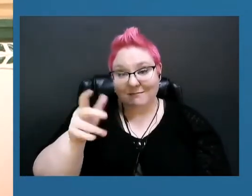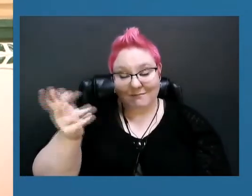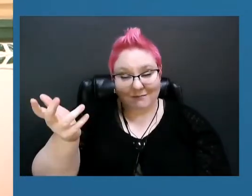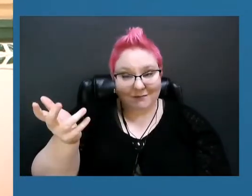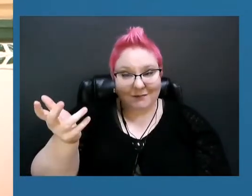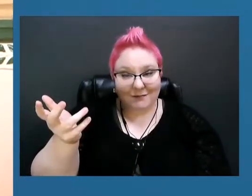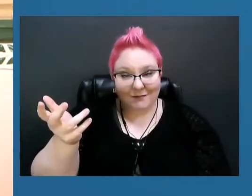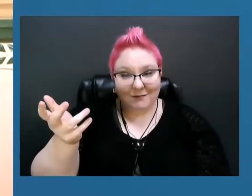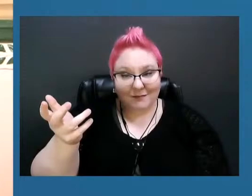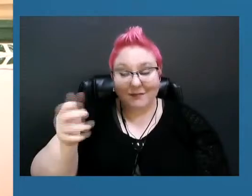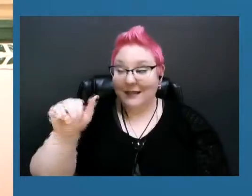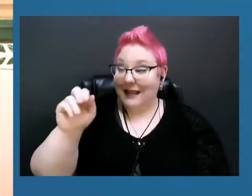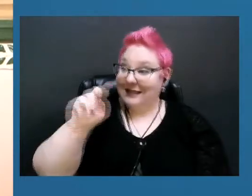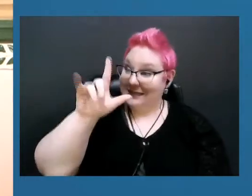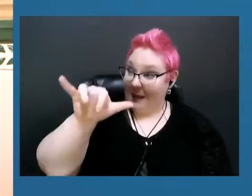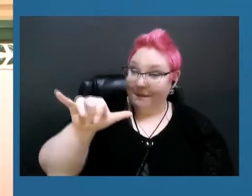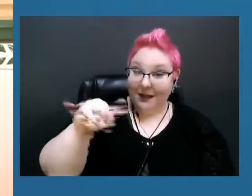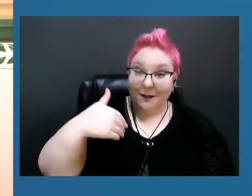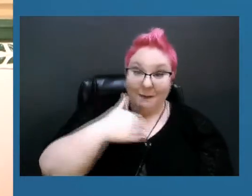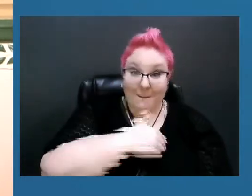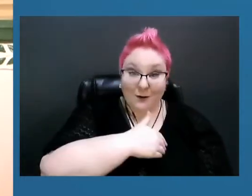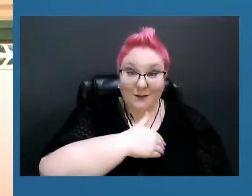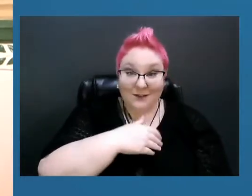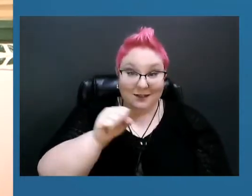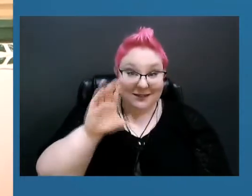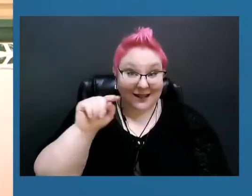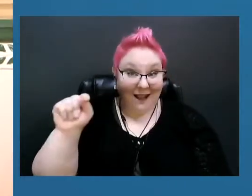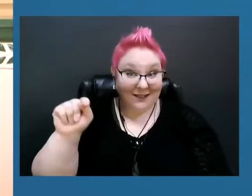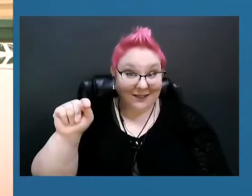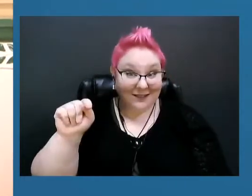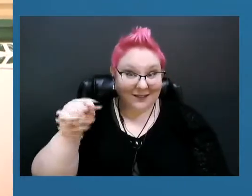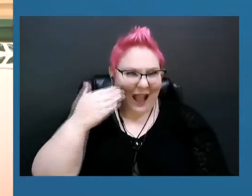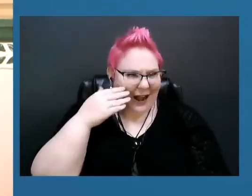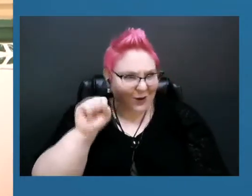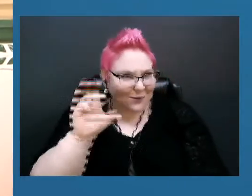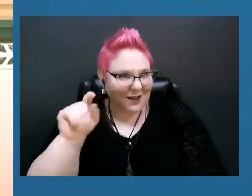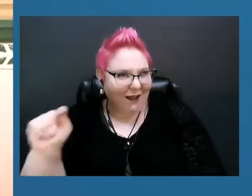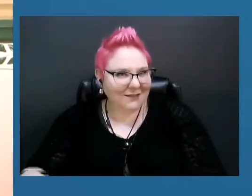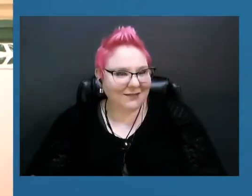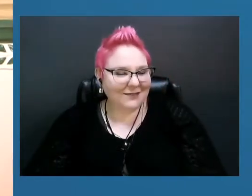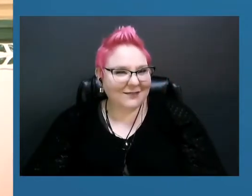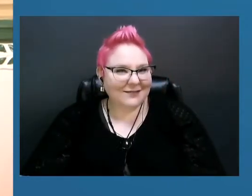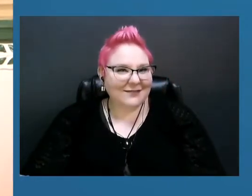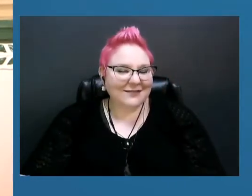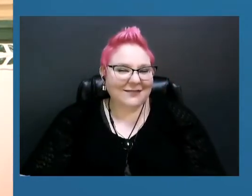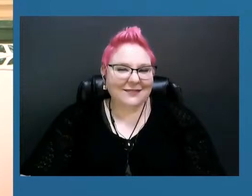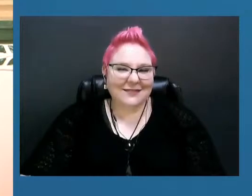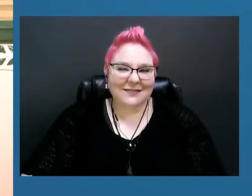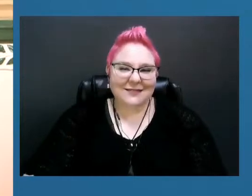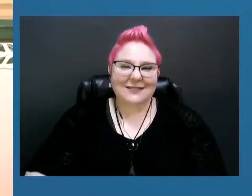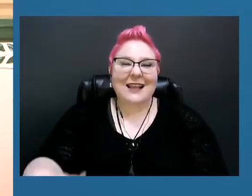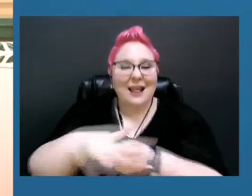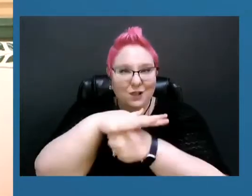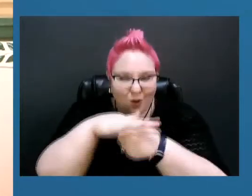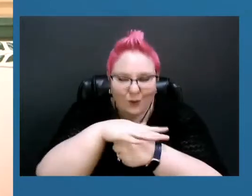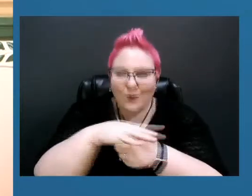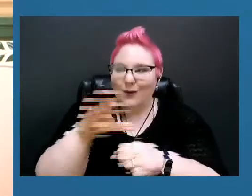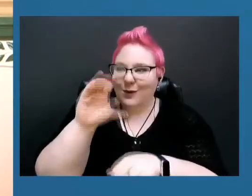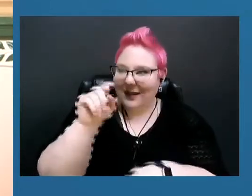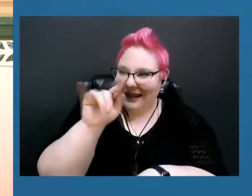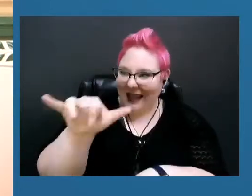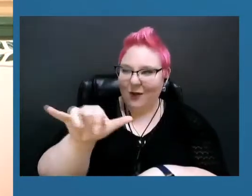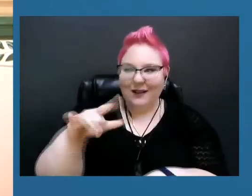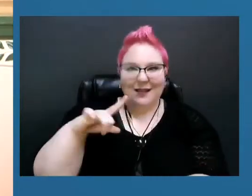assembly member, Scott, yeah, I know Scott. And local county legislators,